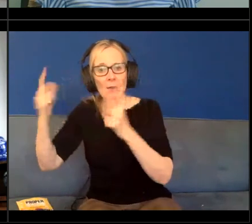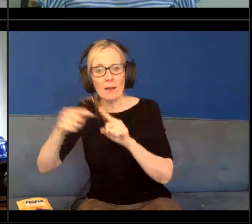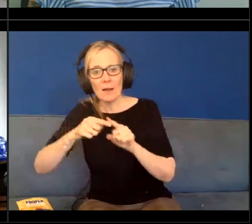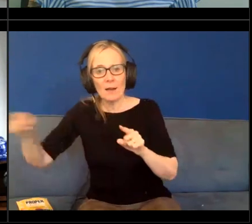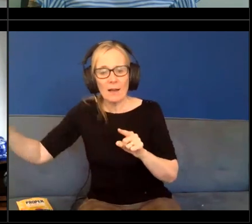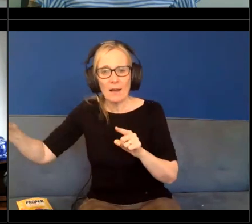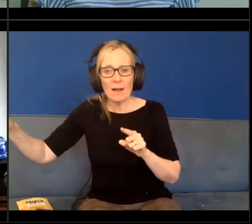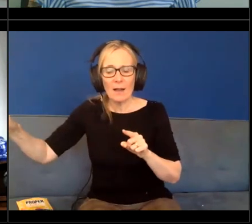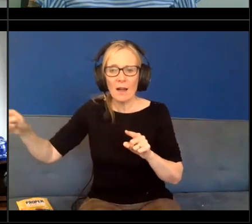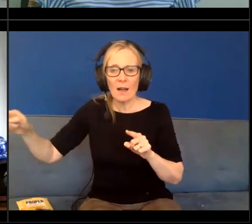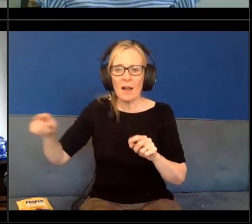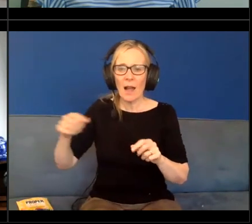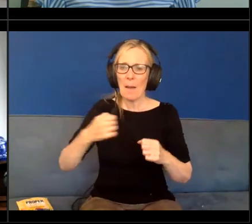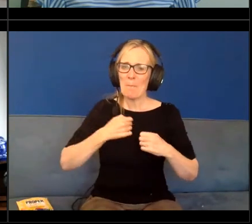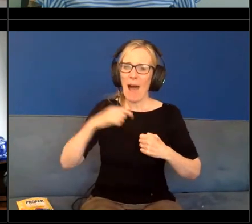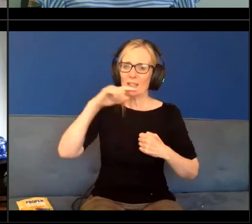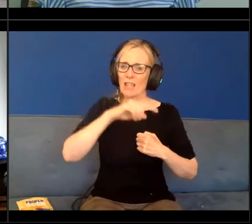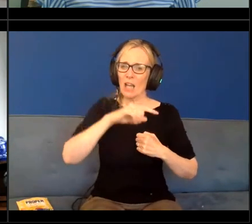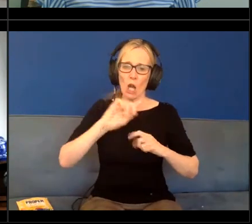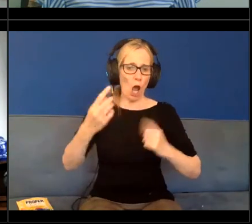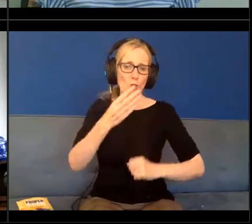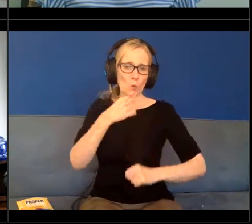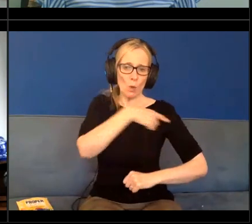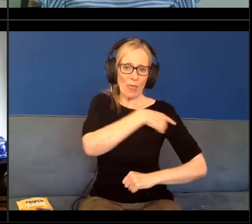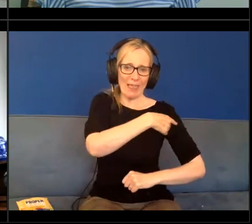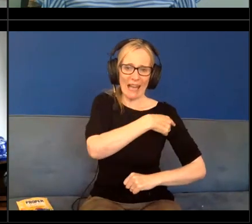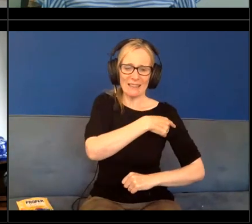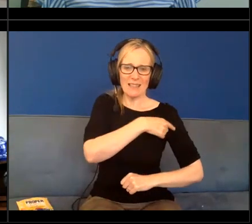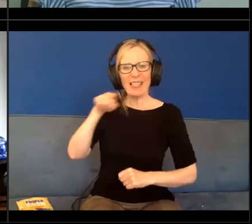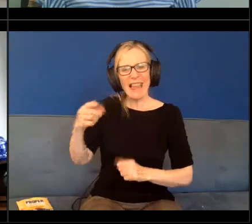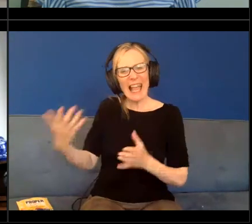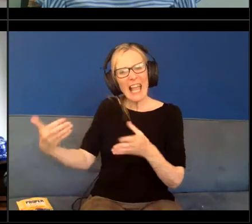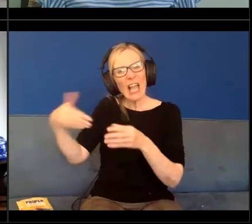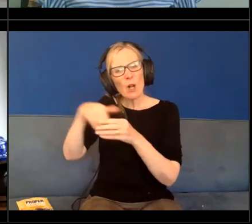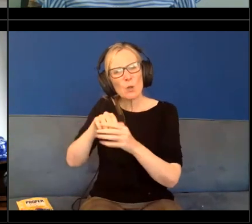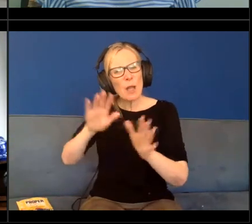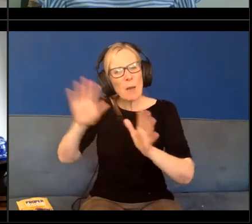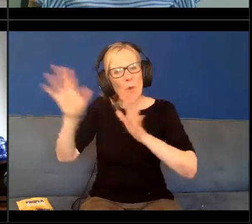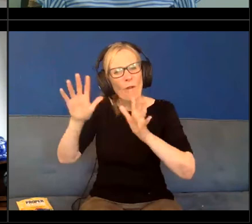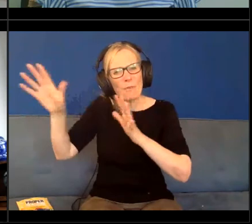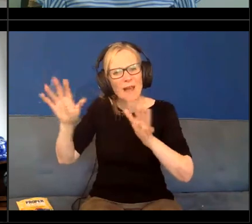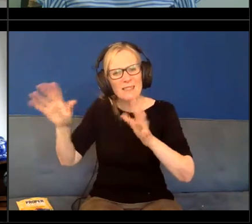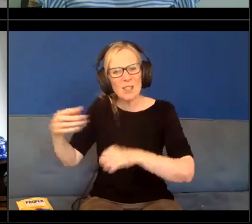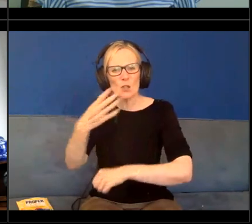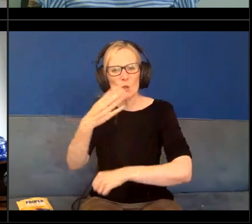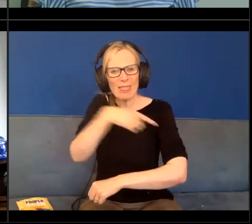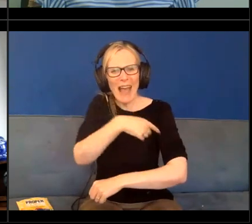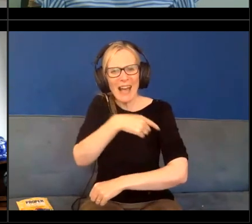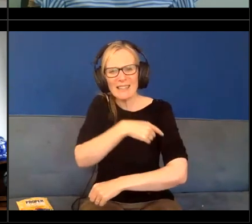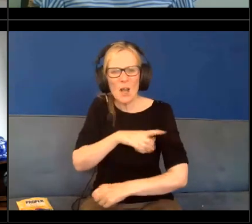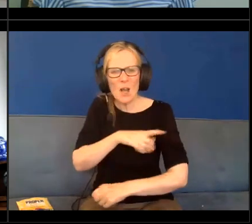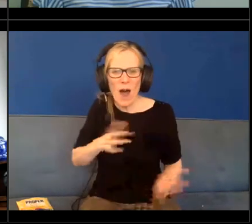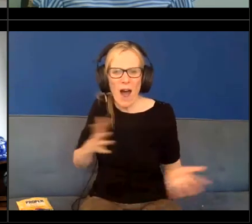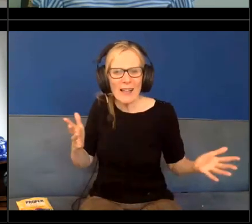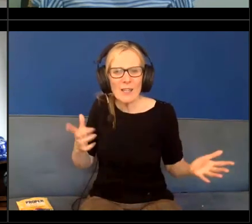children, he was always sort of trying to use his left hand to be his right hand, but it never quite worked. So just those being